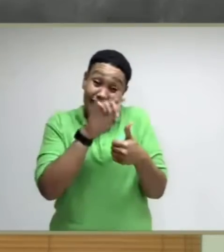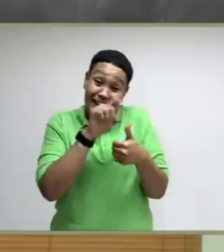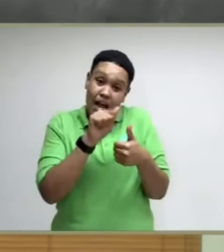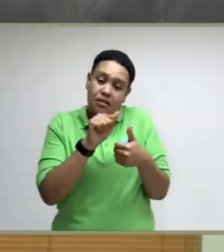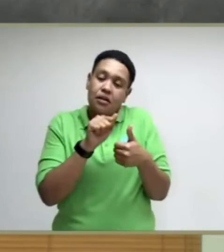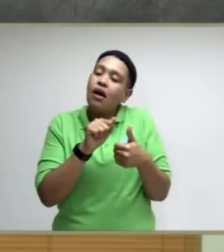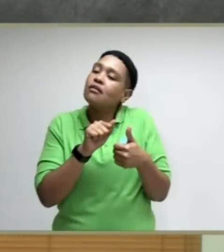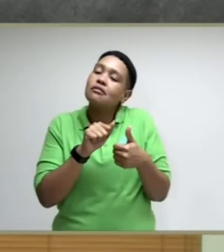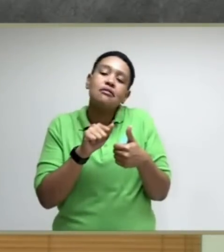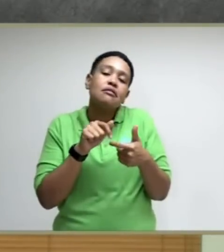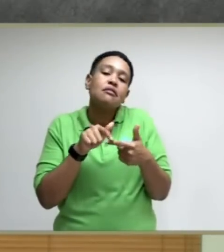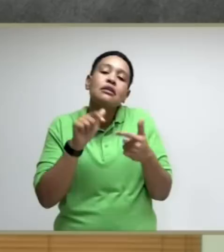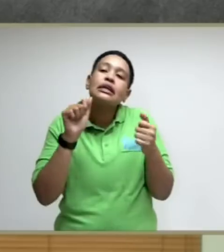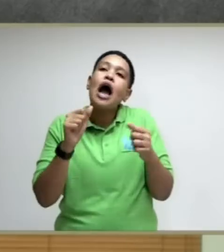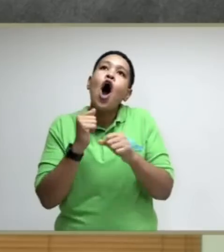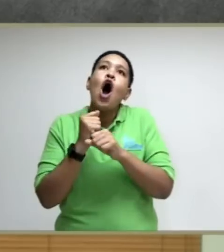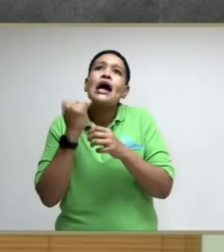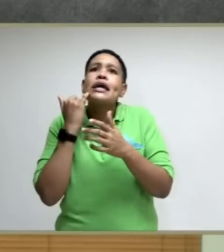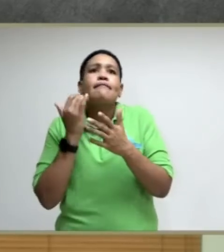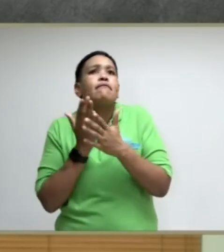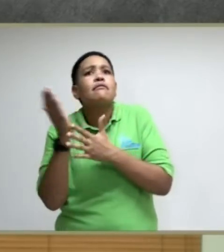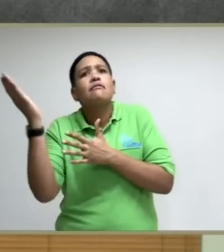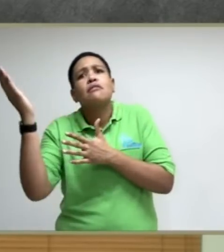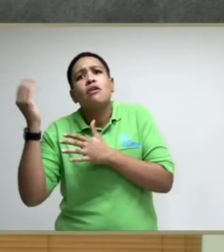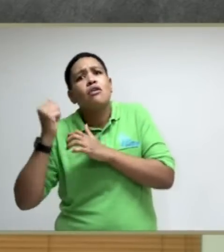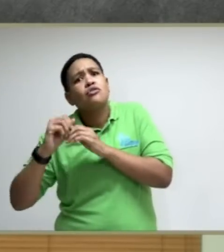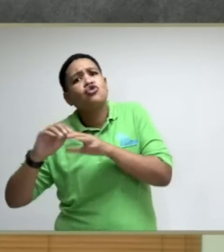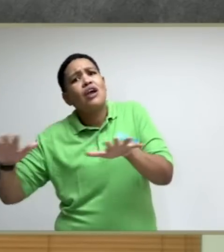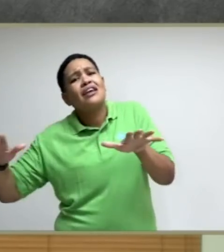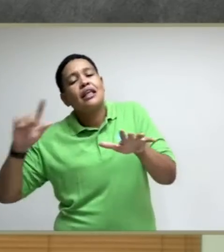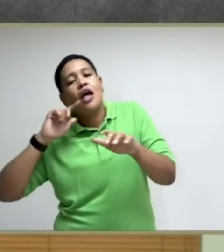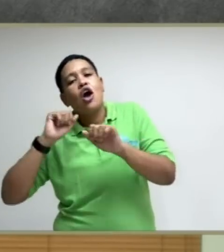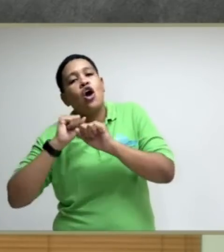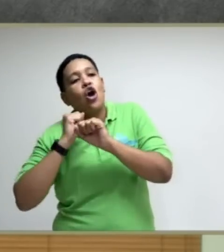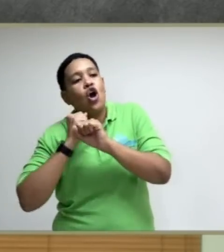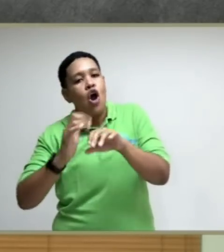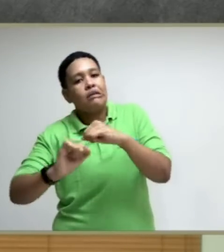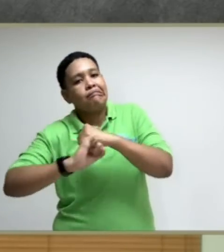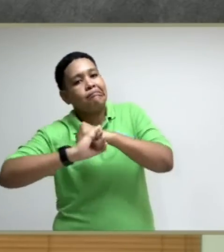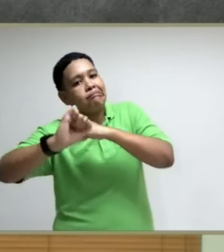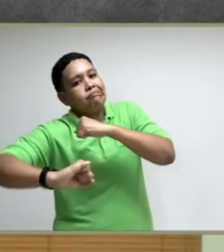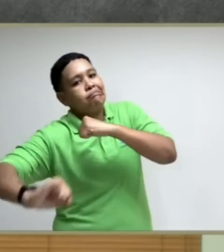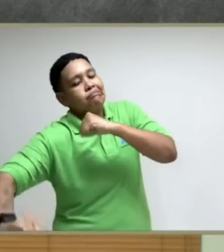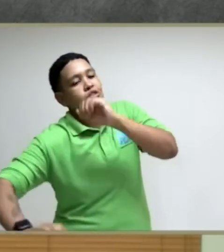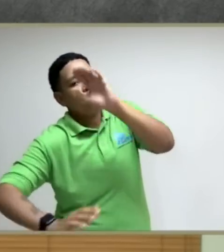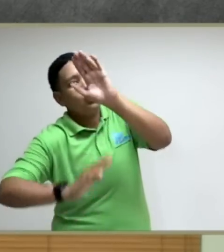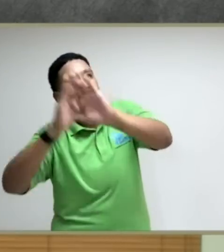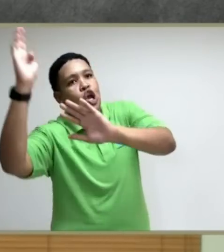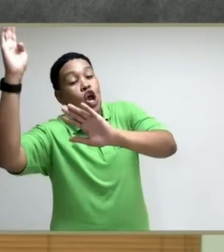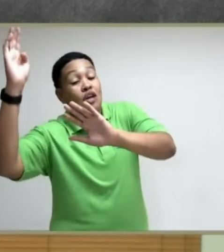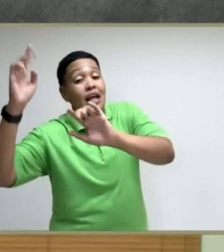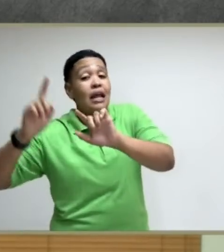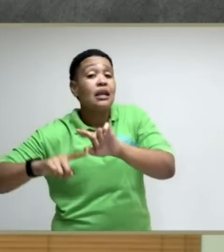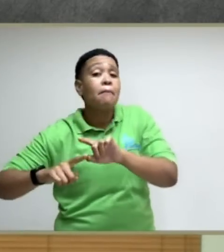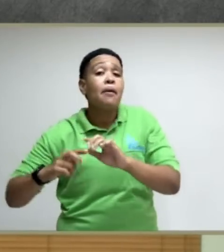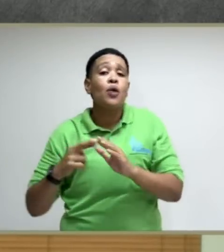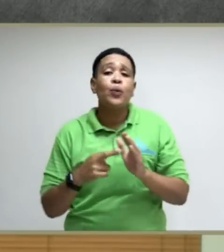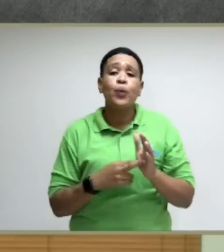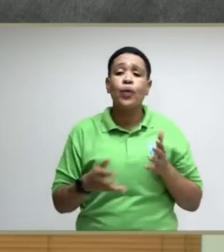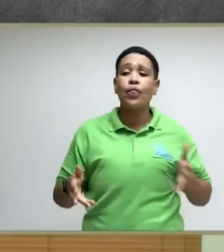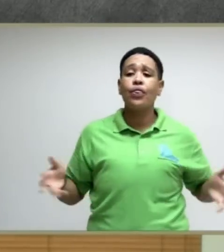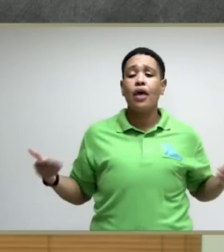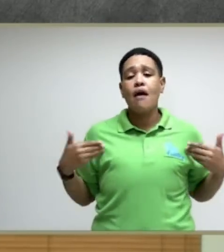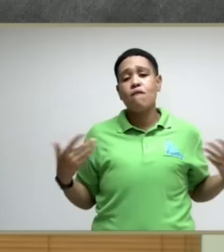that also can cause a lengthening of this surge. And it's also dependent on the measures we have in